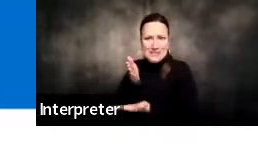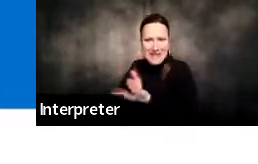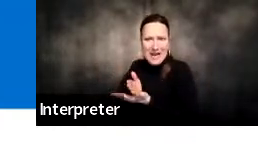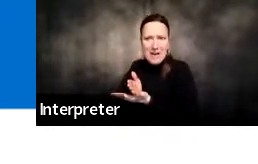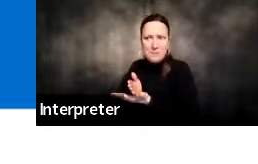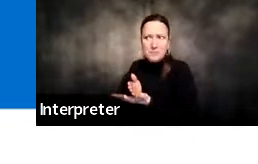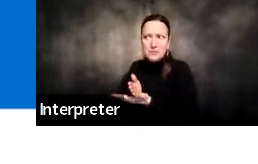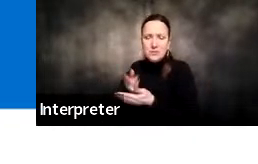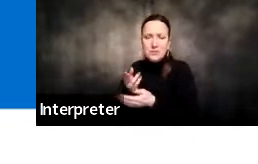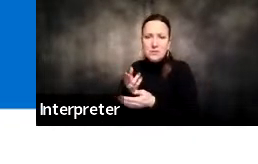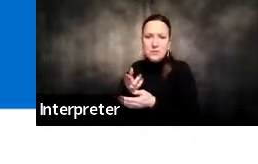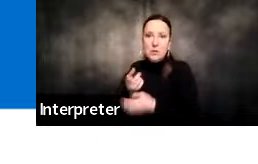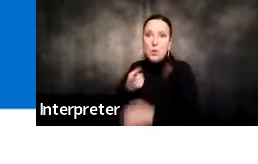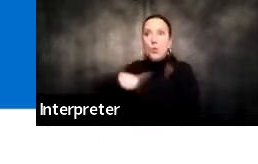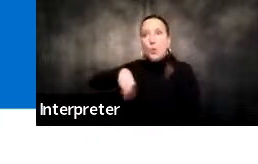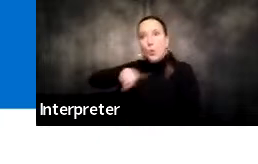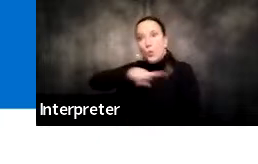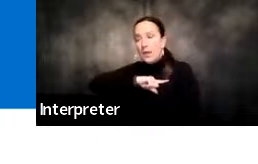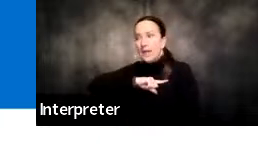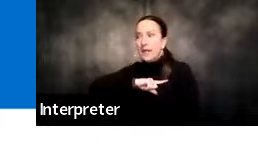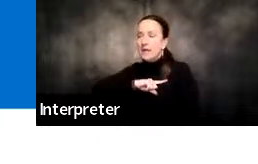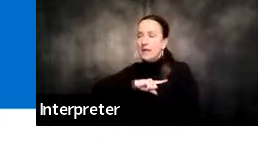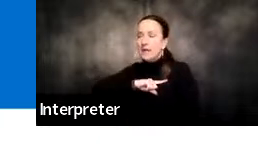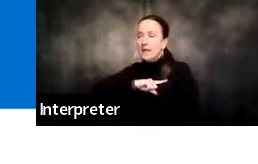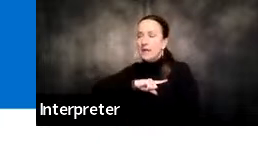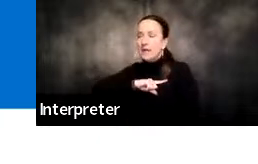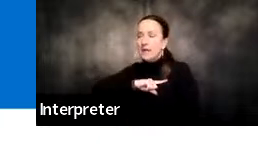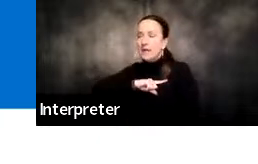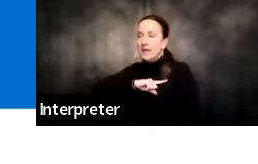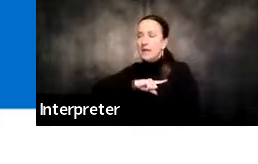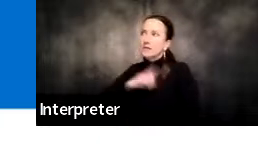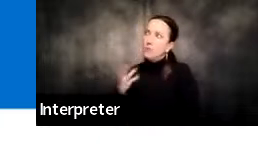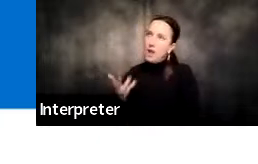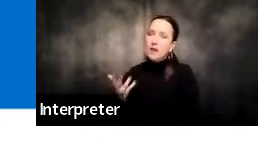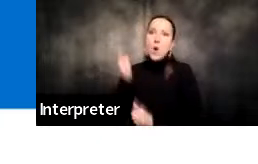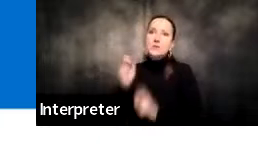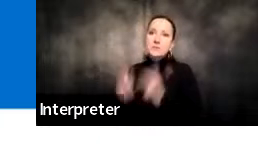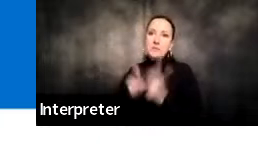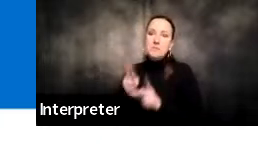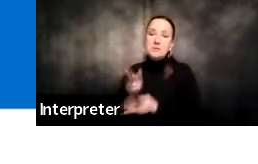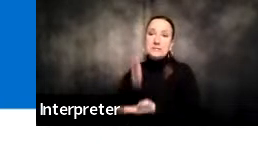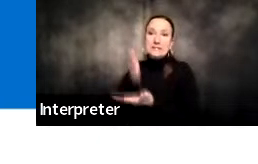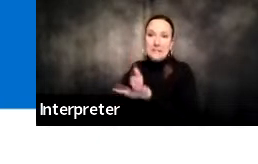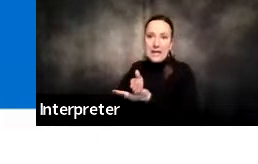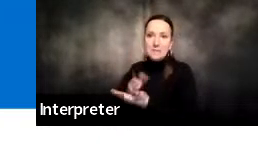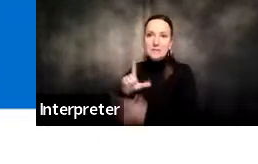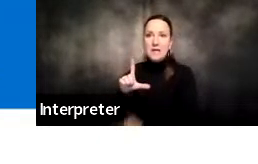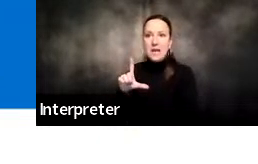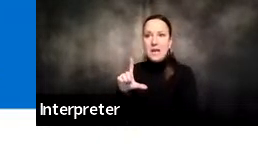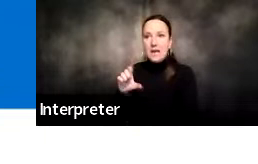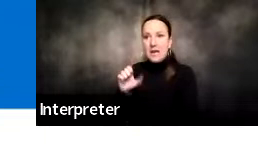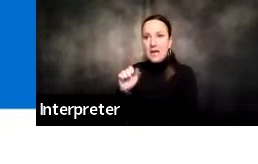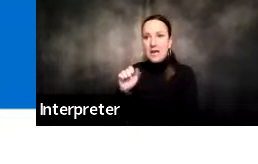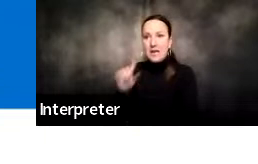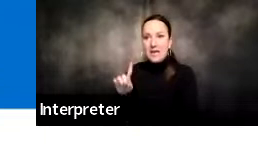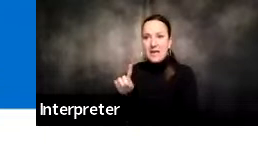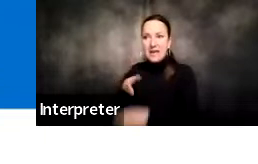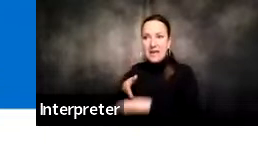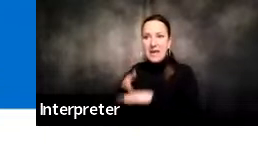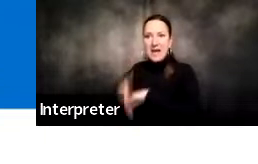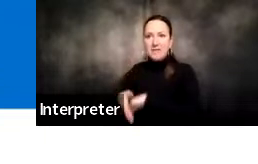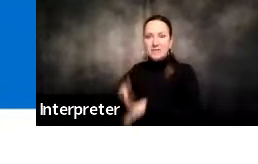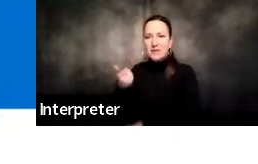pipes. Well, not we, but pretty much across the country, lead pipes were not used after